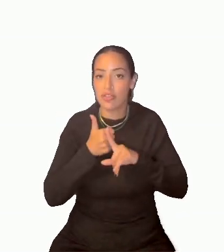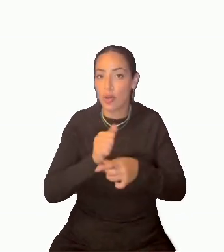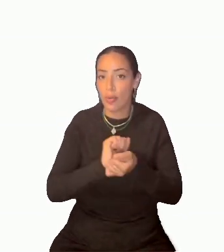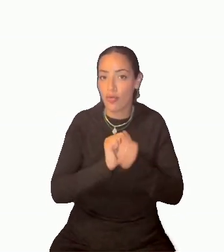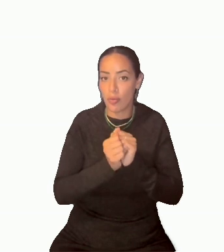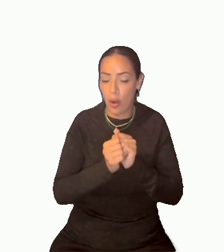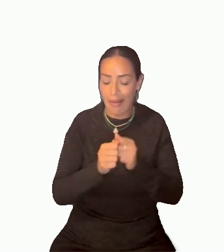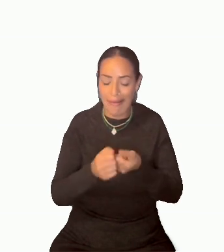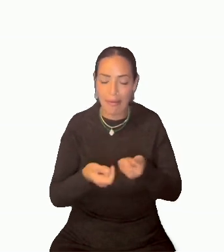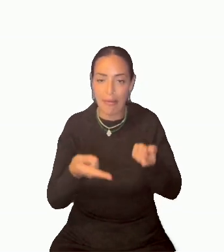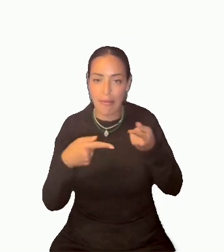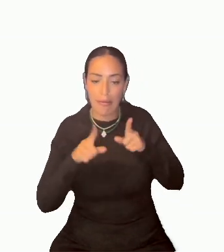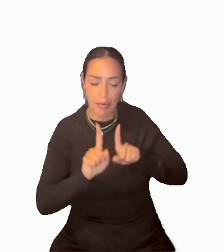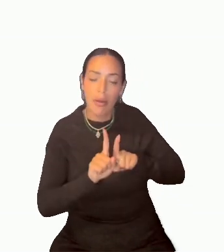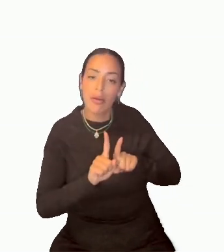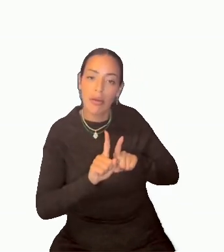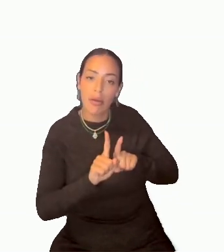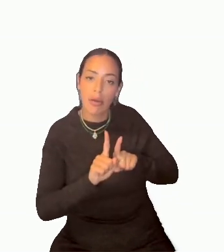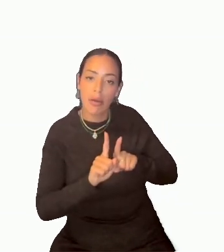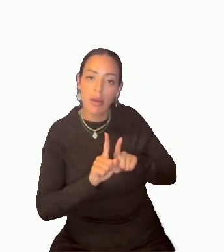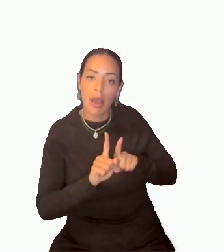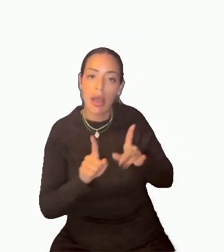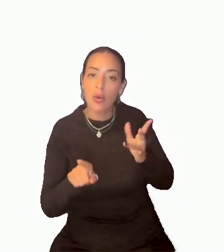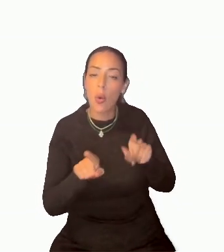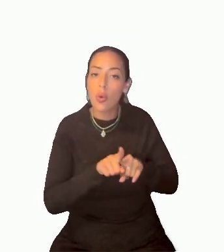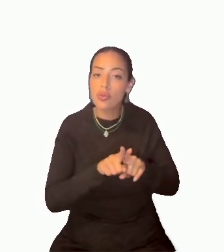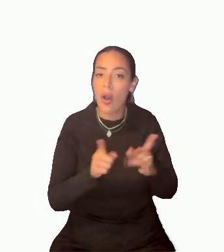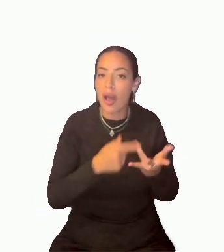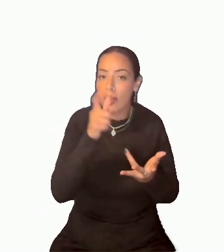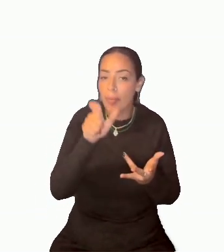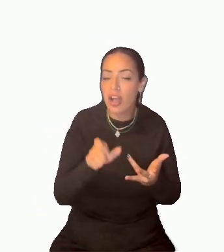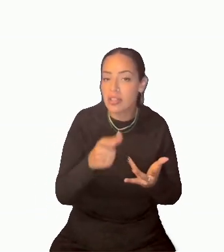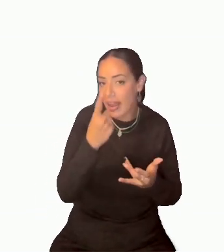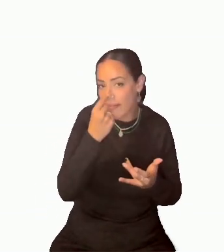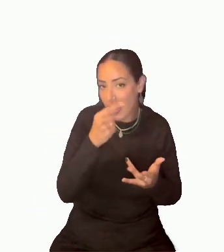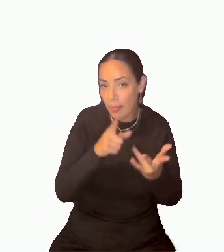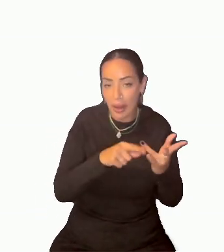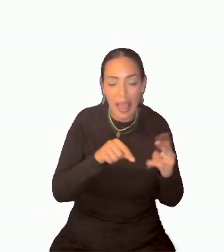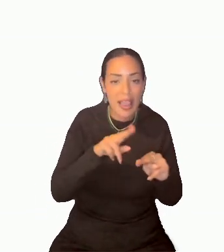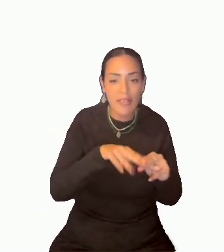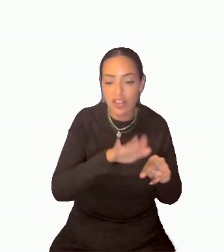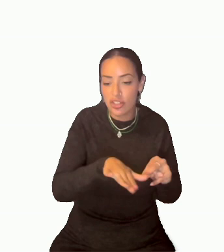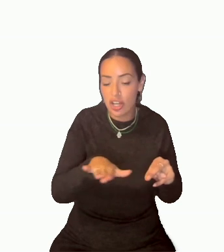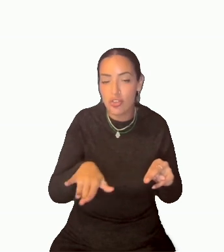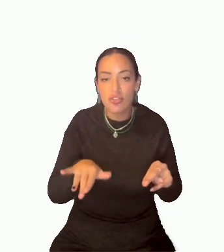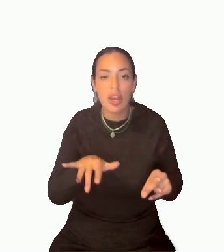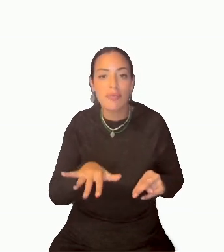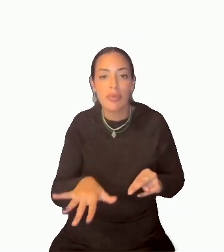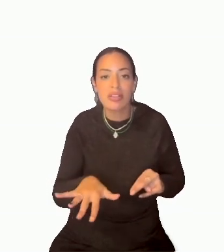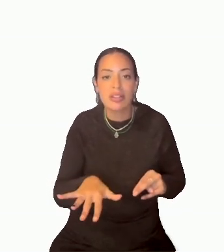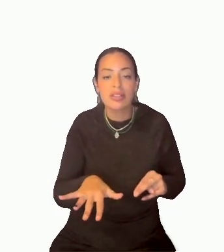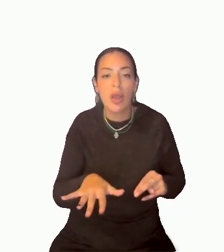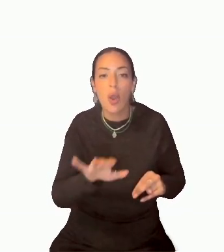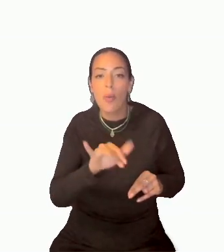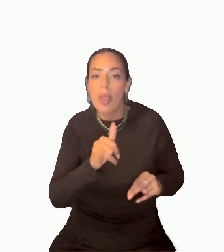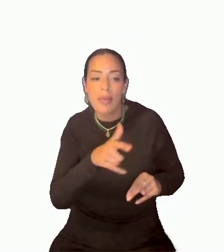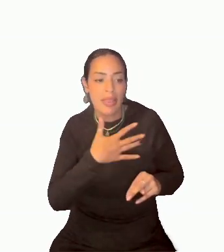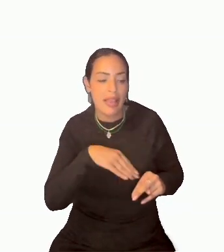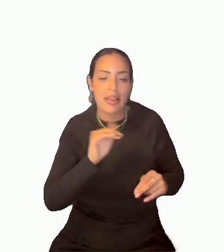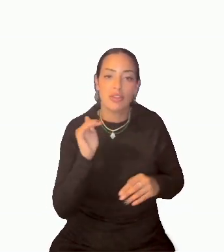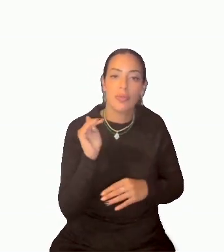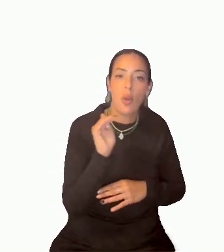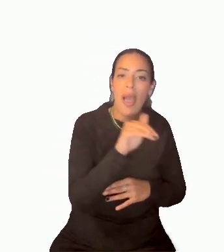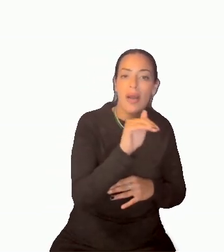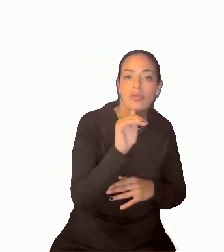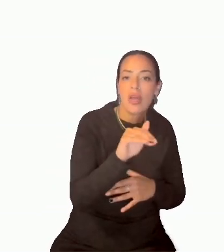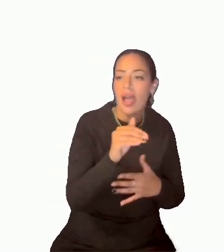their colleague, and also means that someone else is available if children are present or if there's a need to step outside and call another family member or a